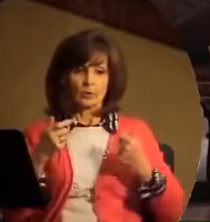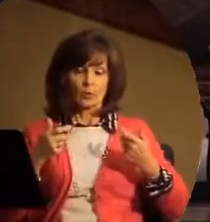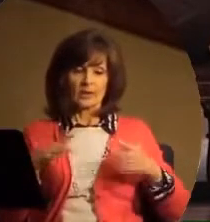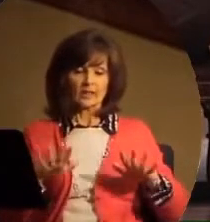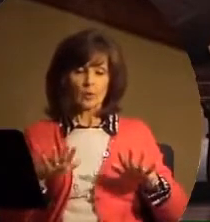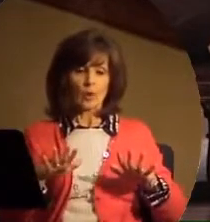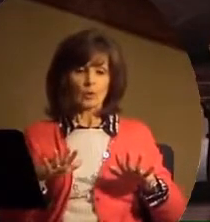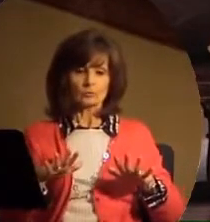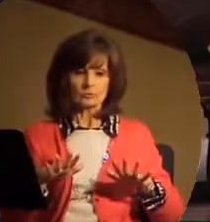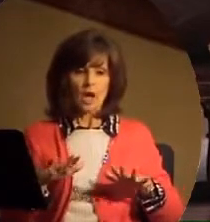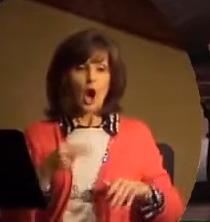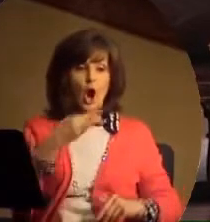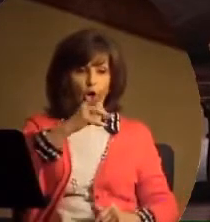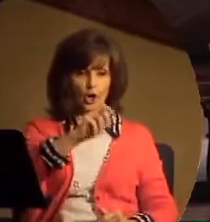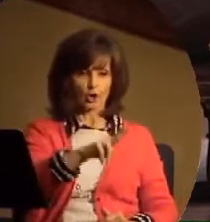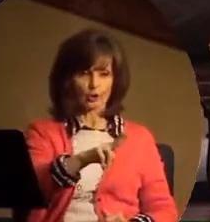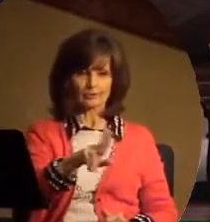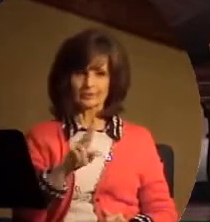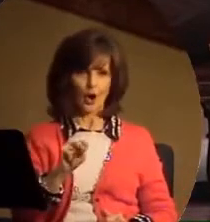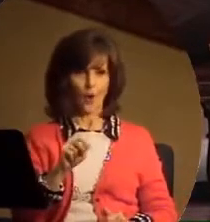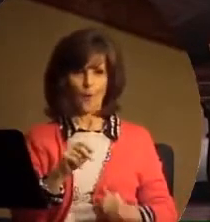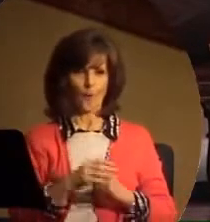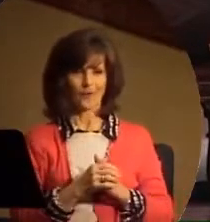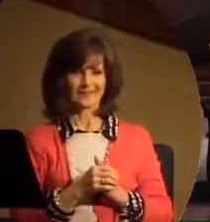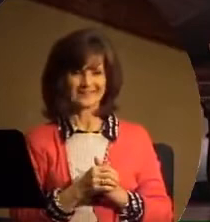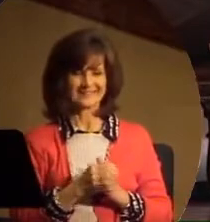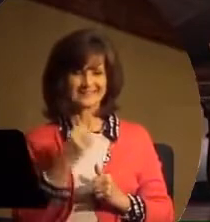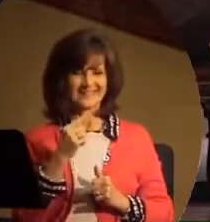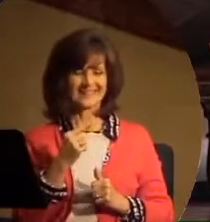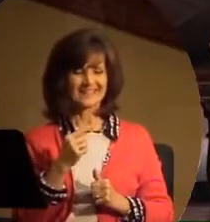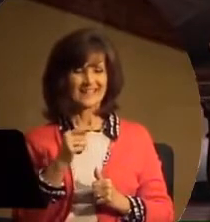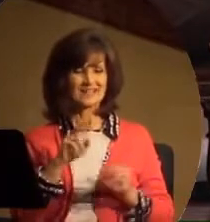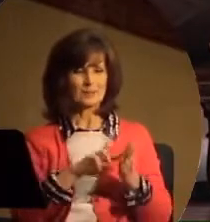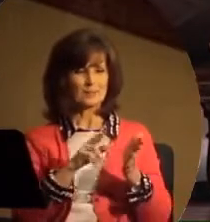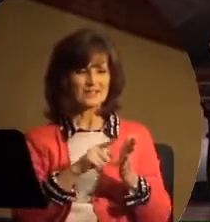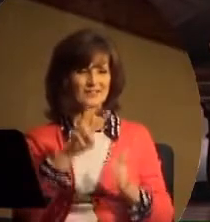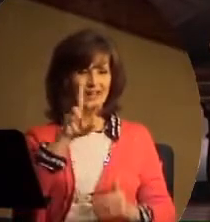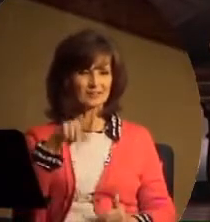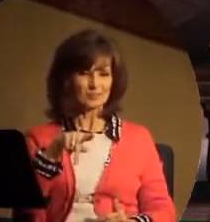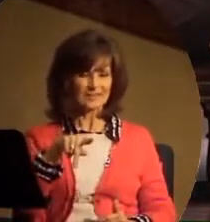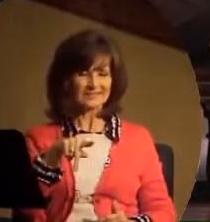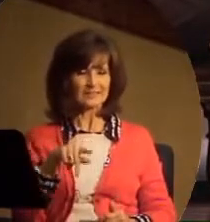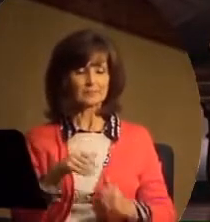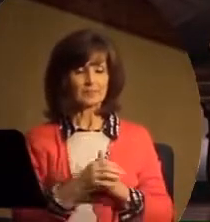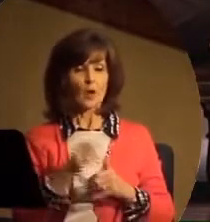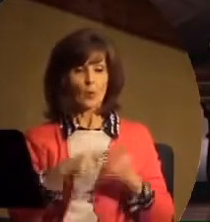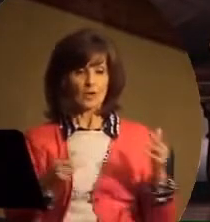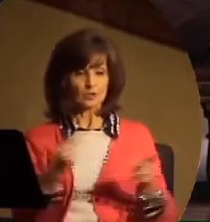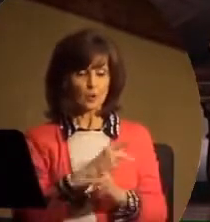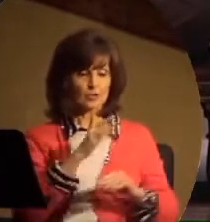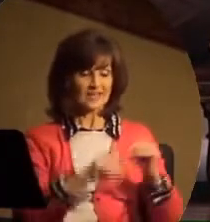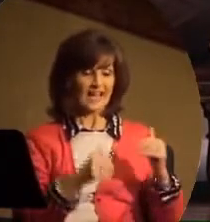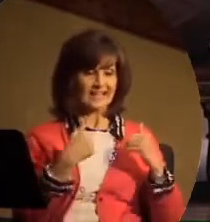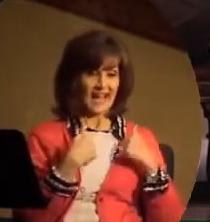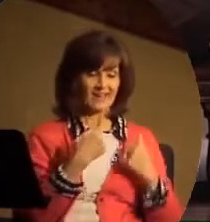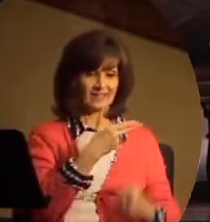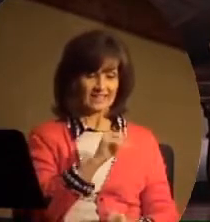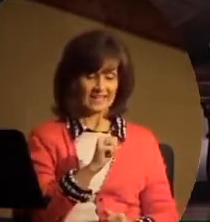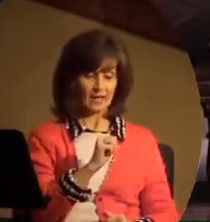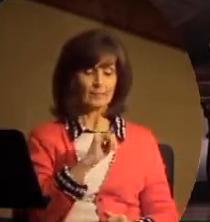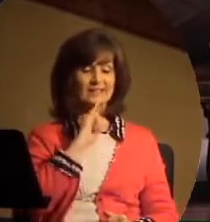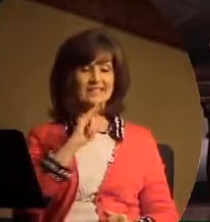her. No, sir. The only thing I can think of is worse than having him is having her. I'm talking about